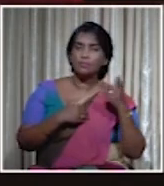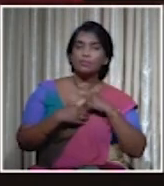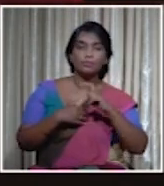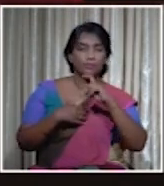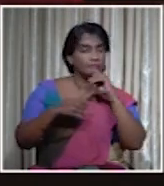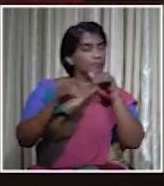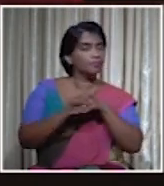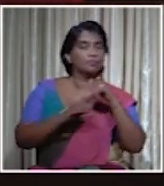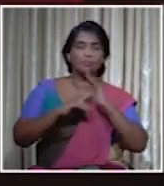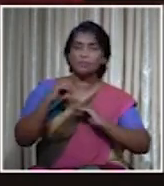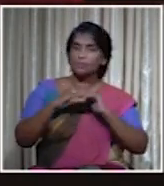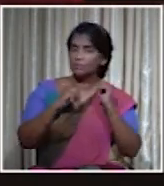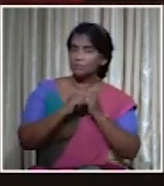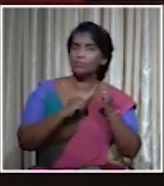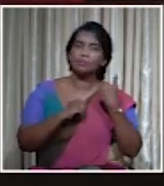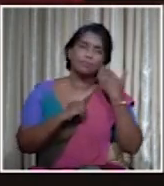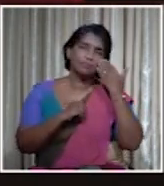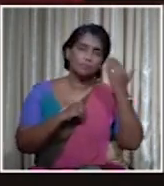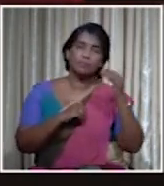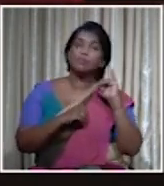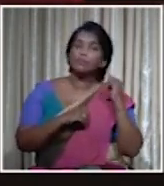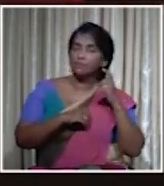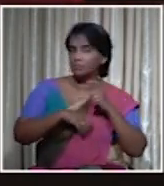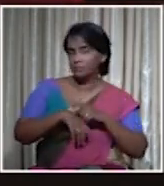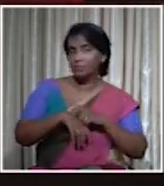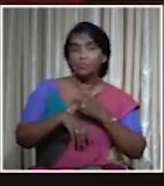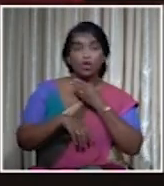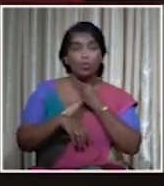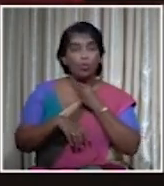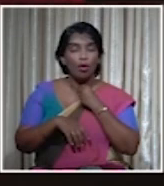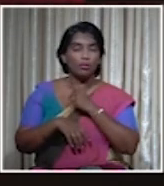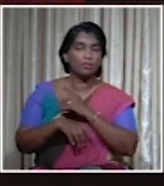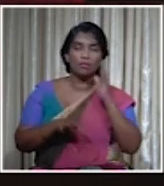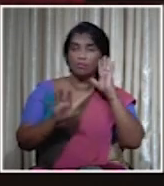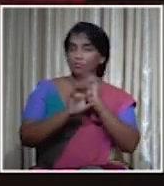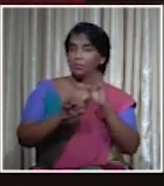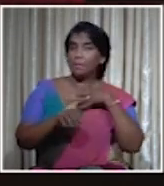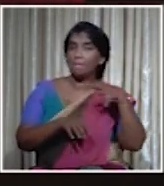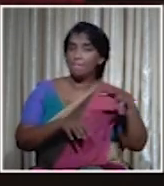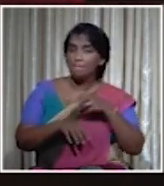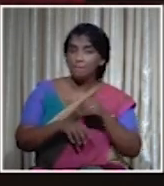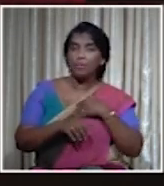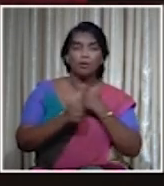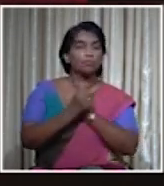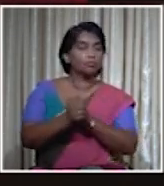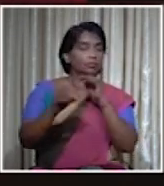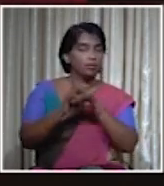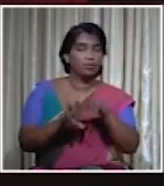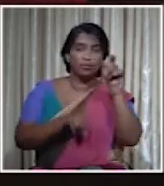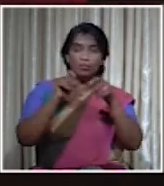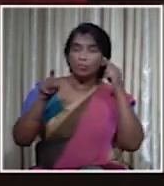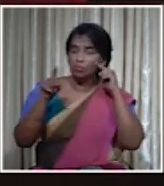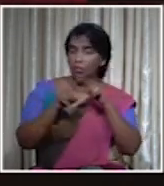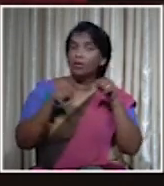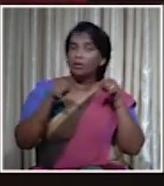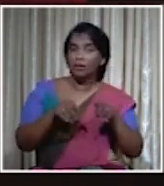matters where fabricated evidence is being used to keep people in custody. Yesterday, we saw in the papers today that